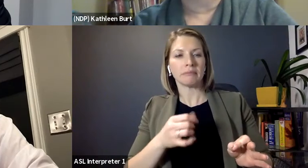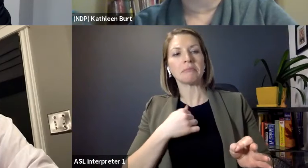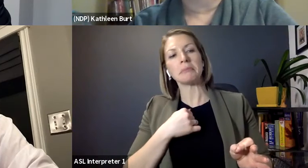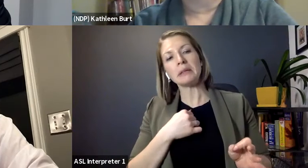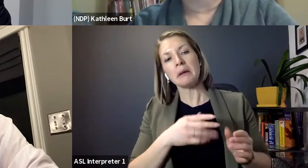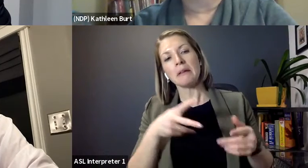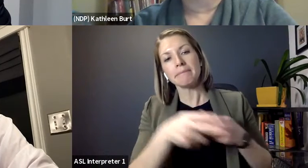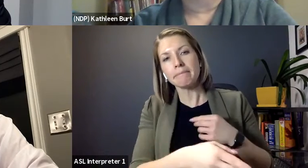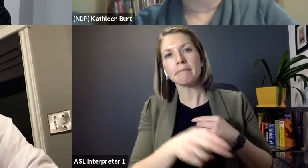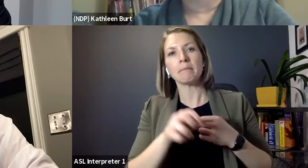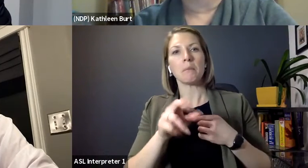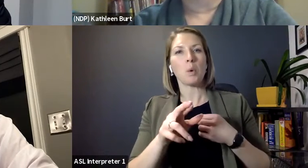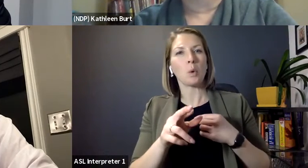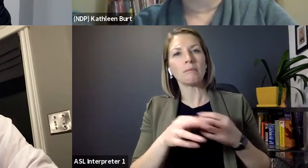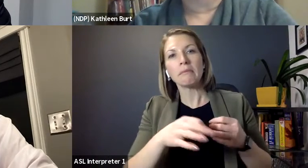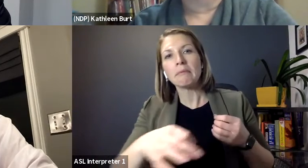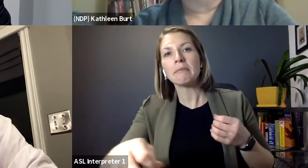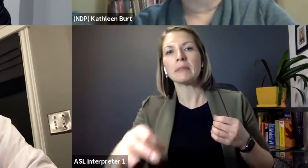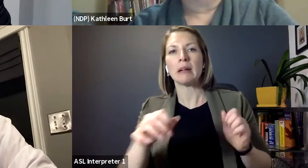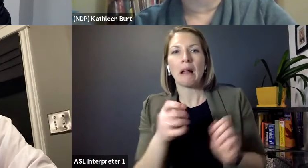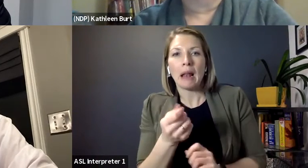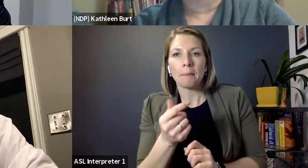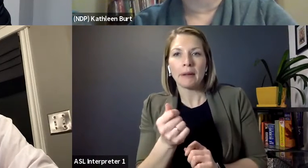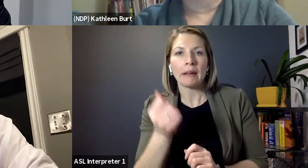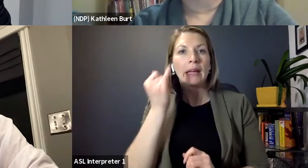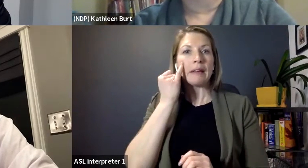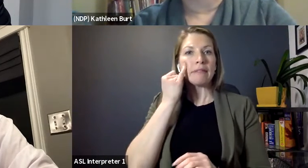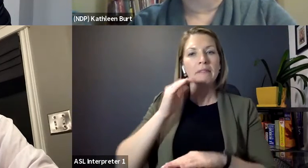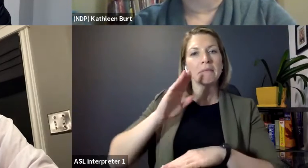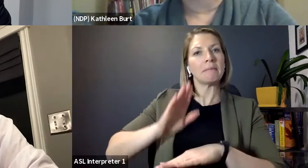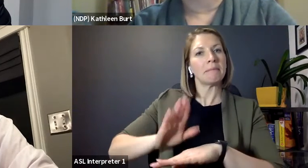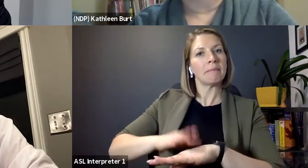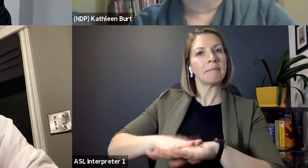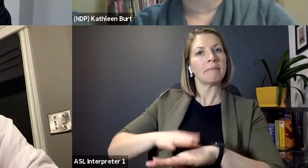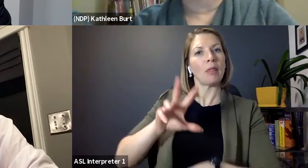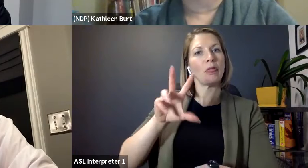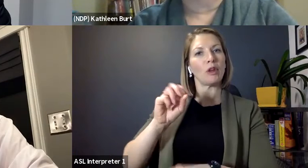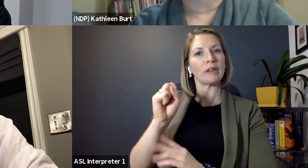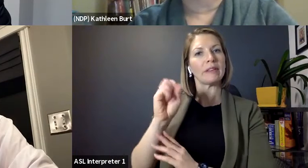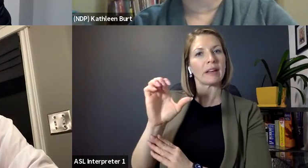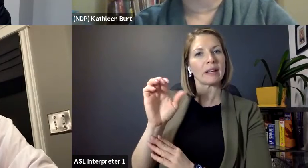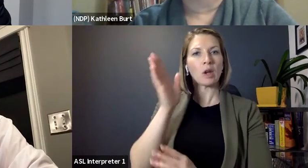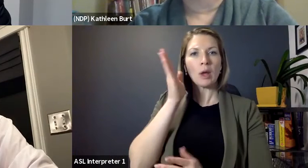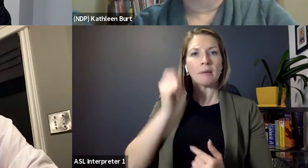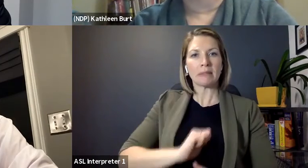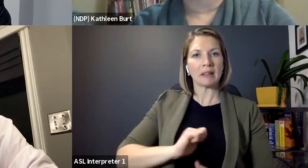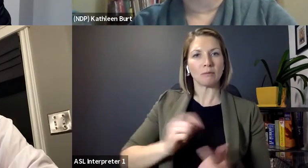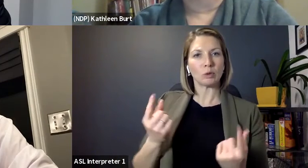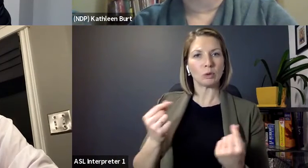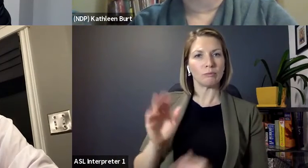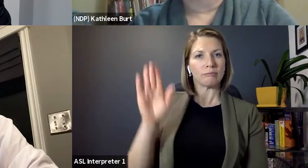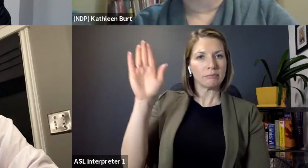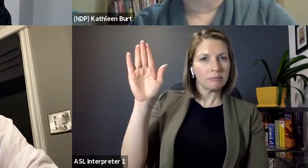than cutting them off unreasonably. I will hold my hand up during the final 30 seconds to let each speaker know that their time is almost